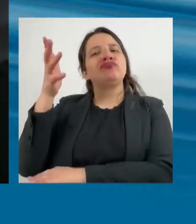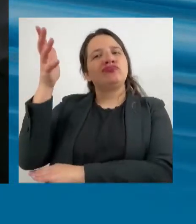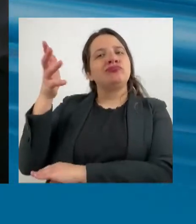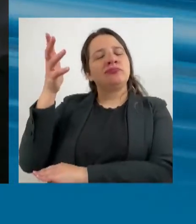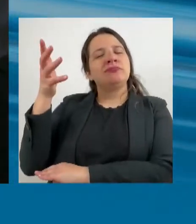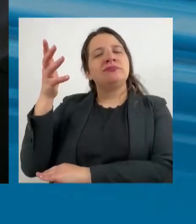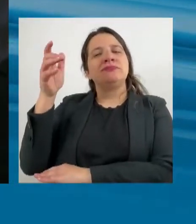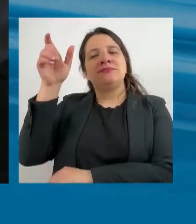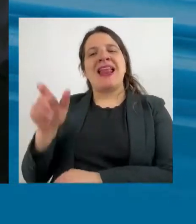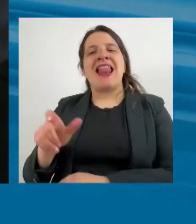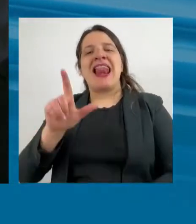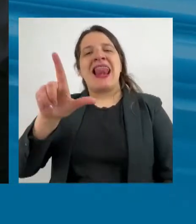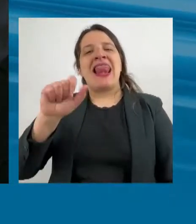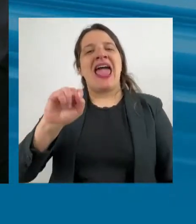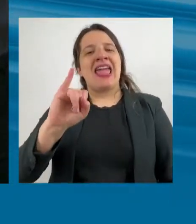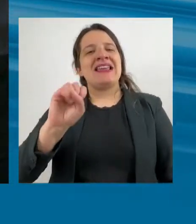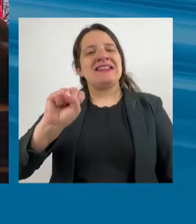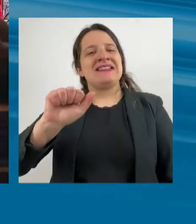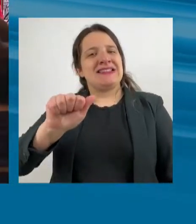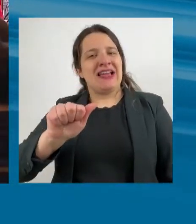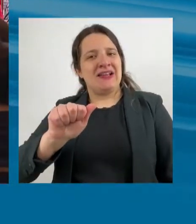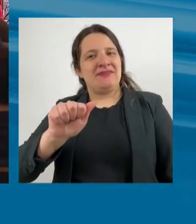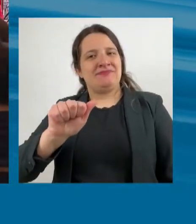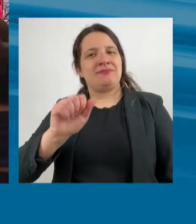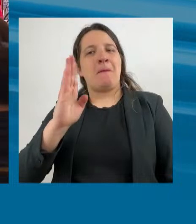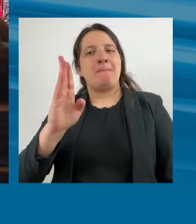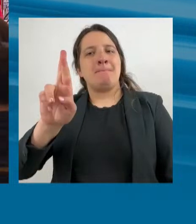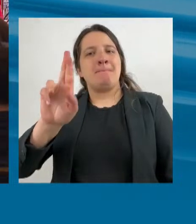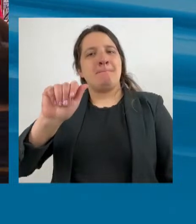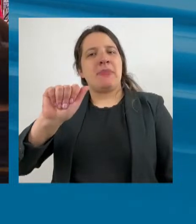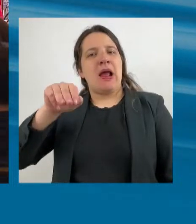Let's now give the floor to Laisa Bramo.